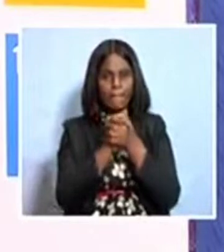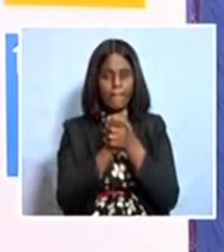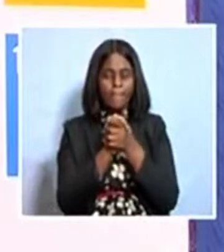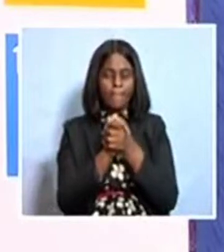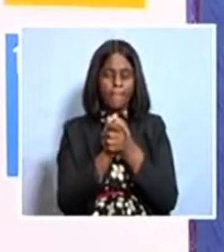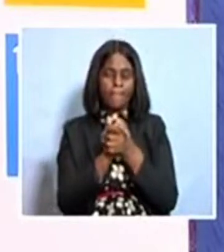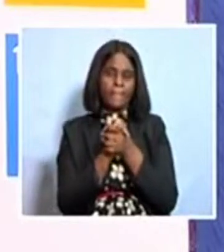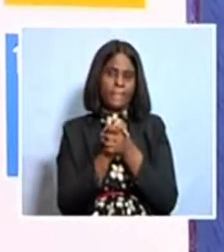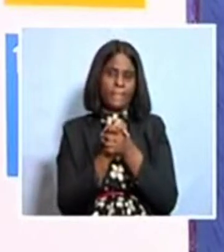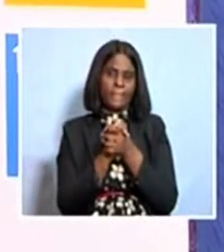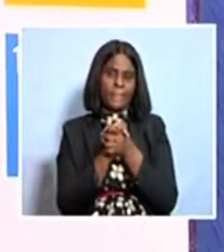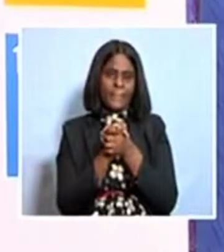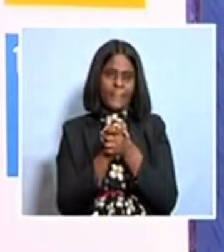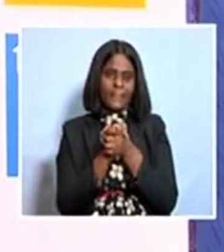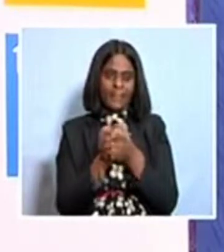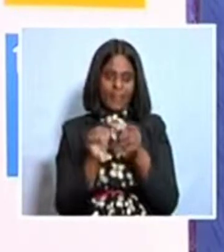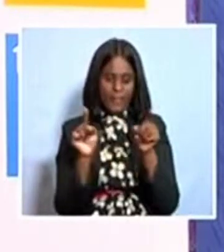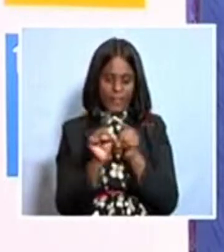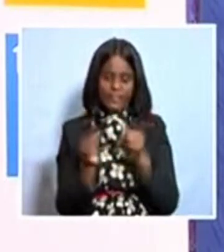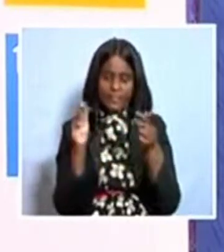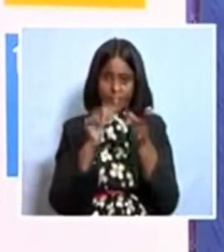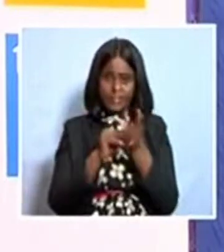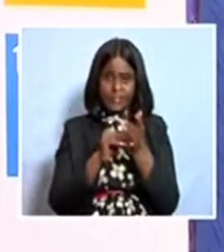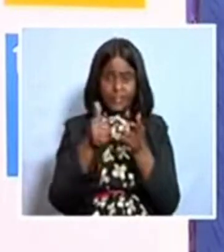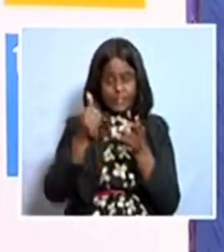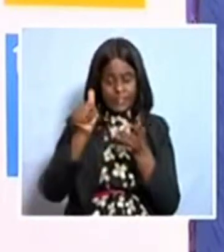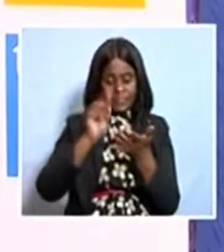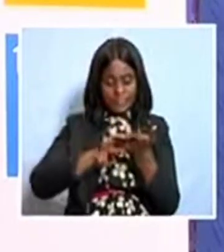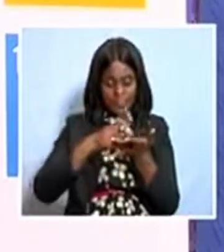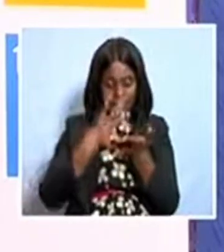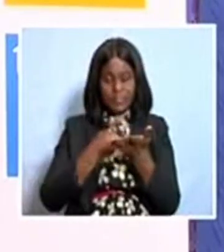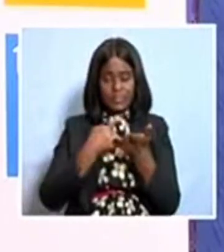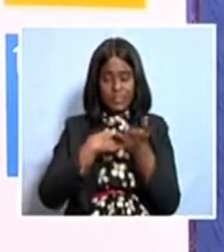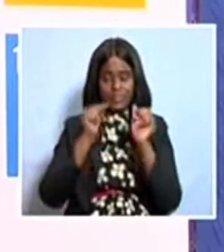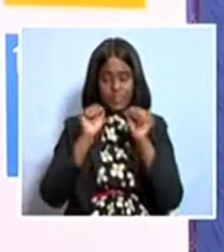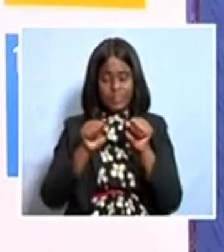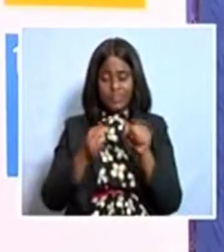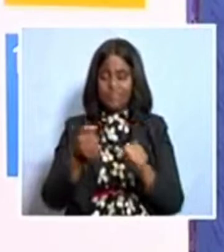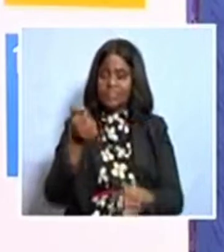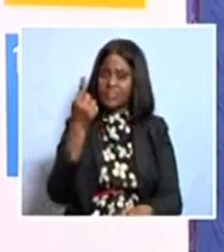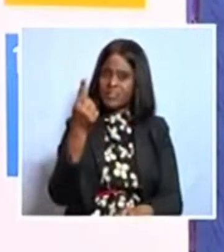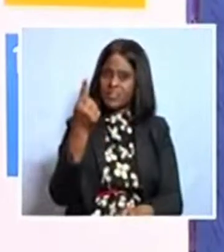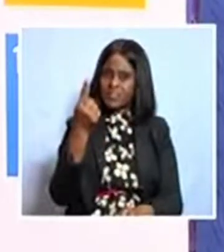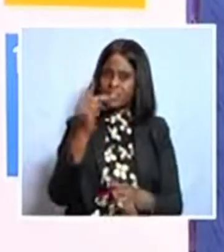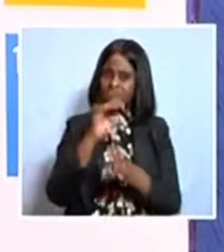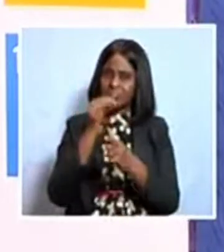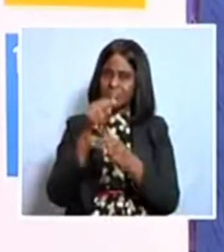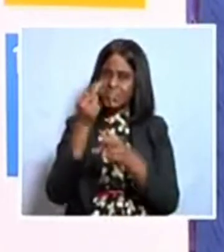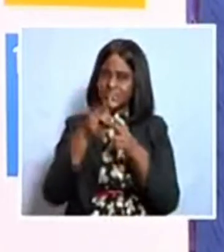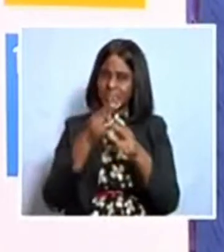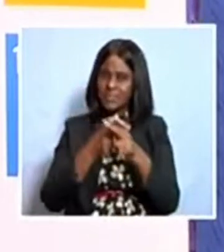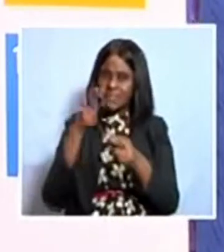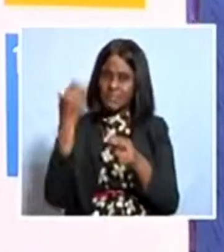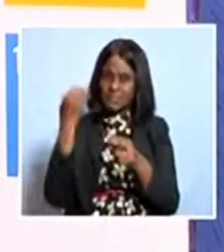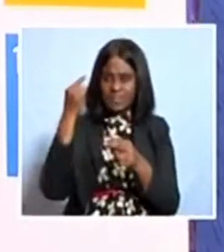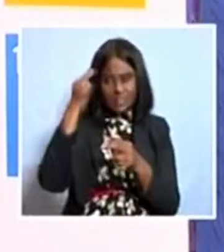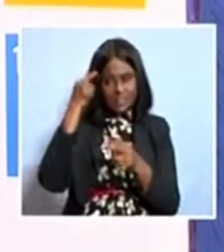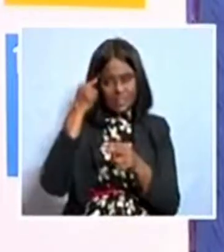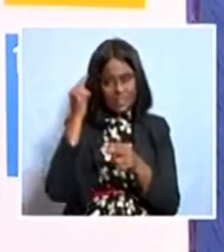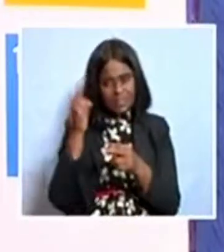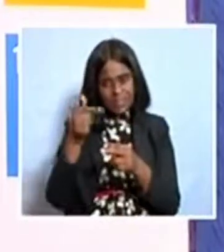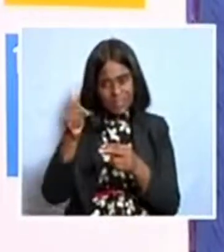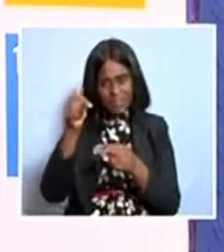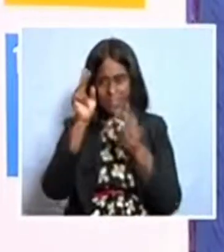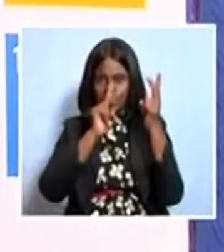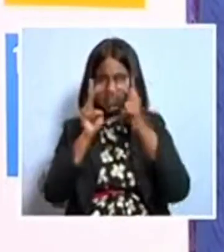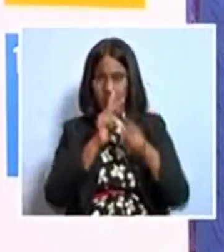And you can bear me with witness, I think 1 or a month ago, government